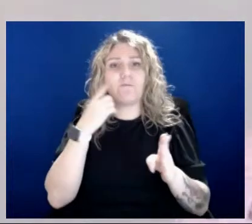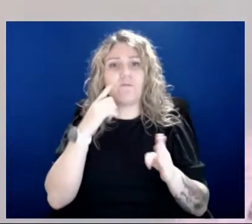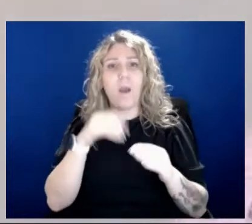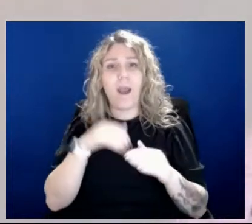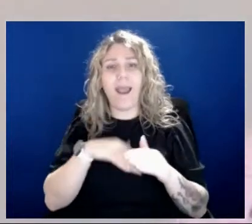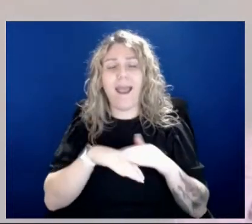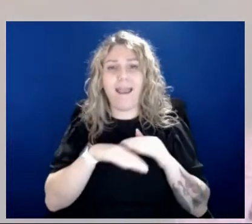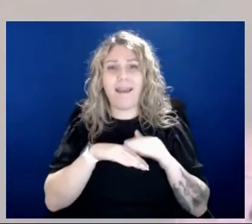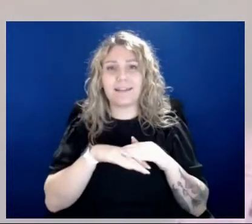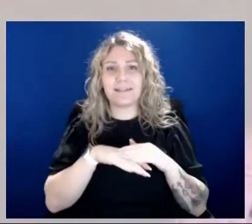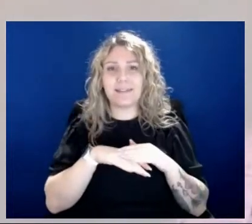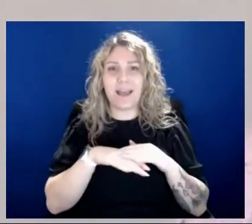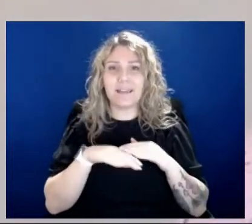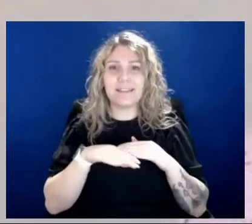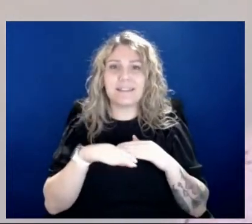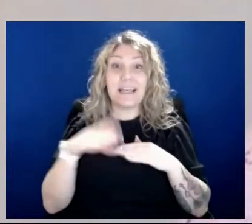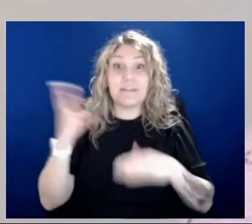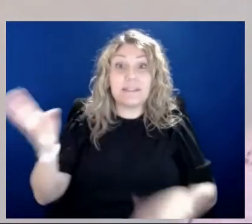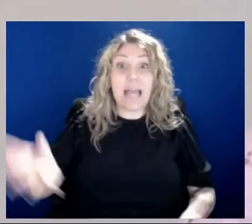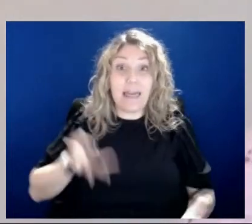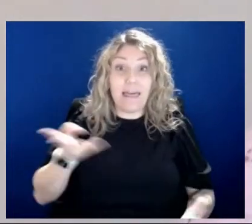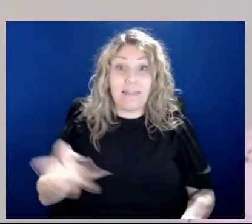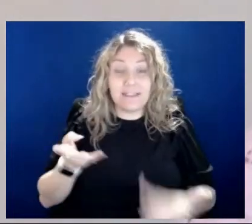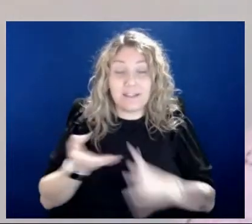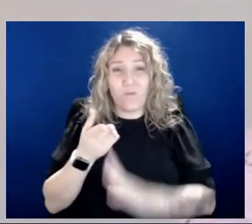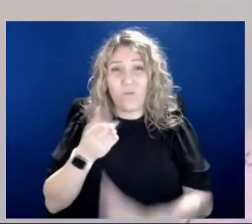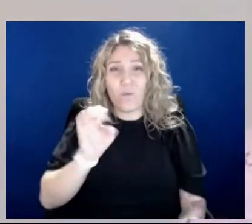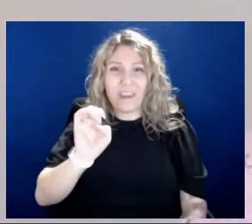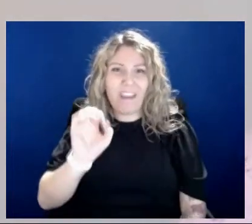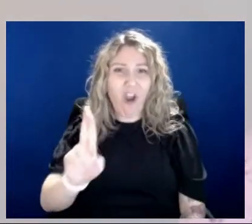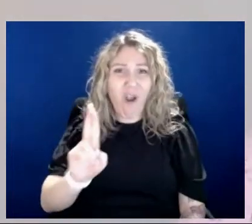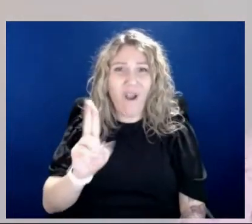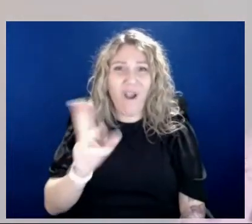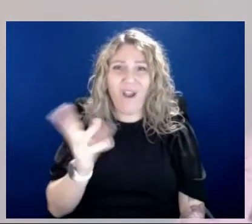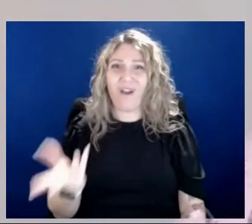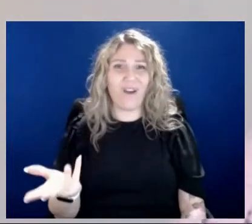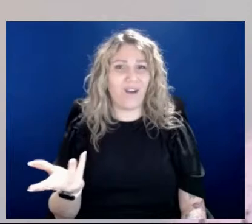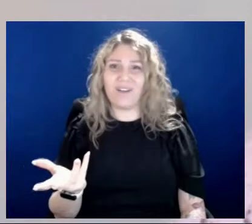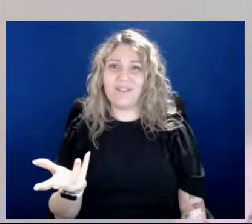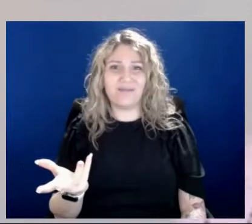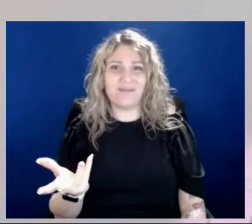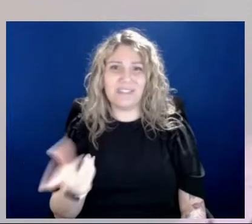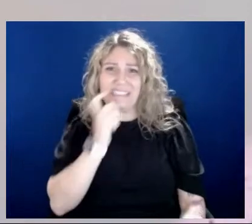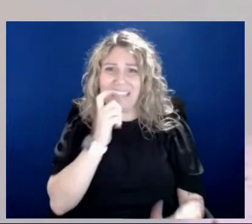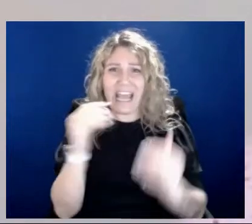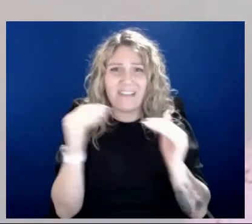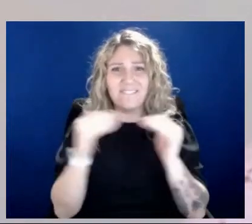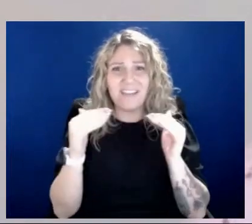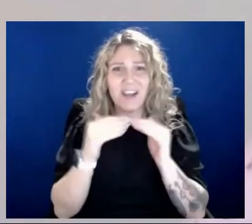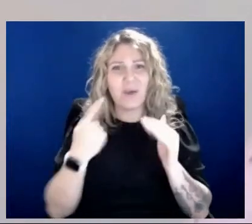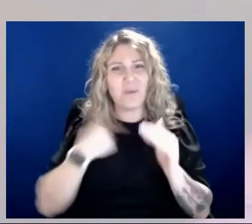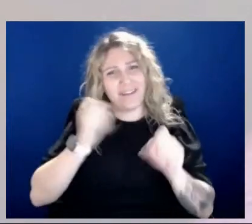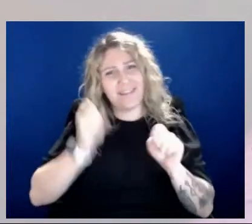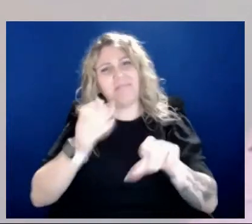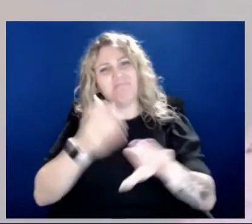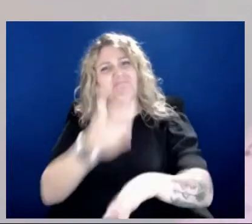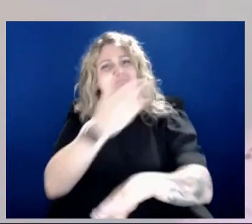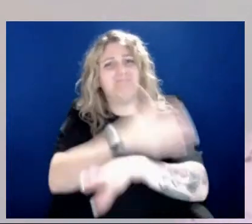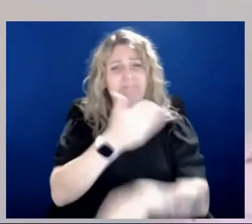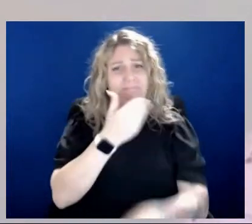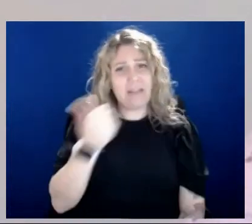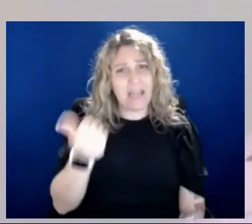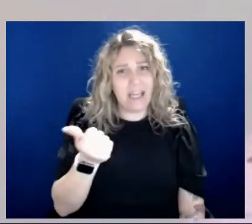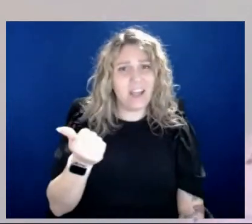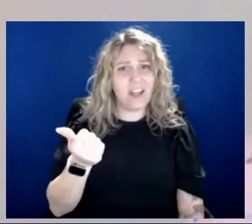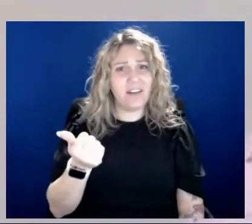to dialysis is through ER, it's not fair. We can do better than that. And that's just